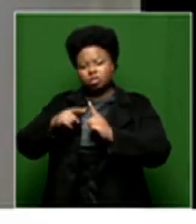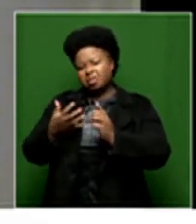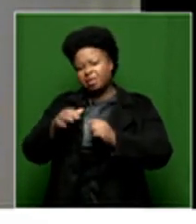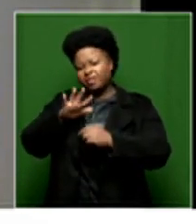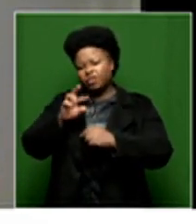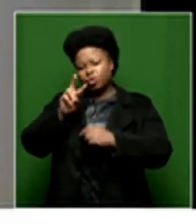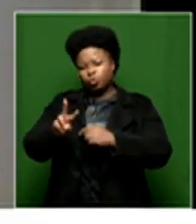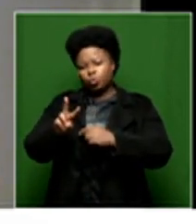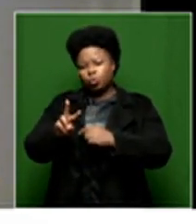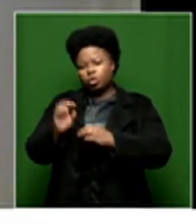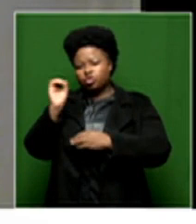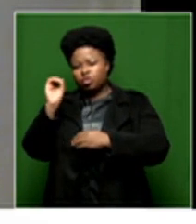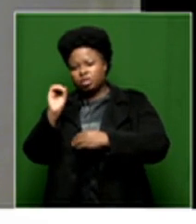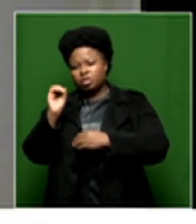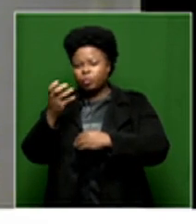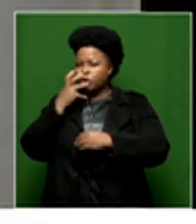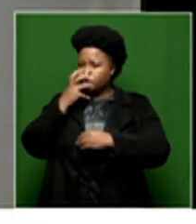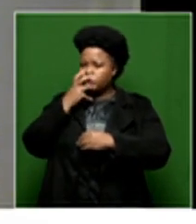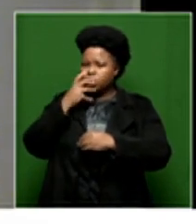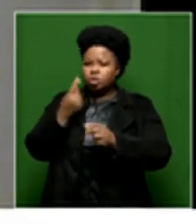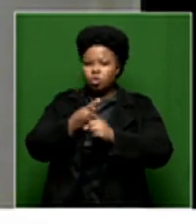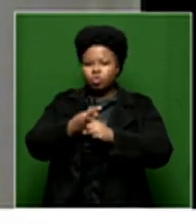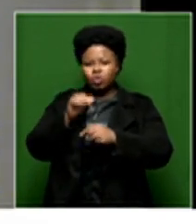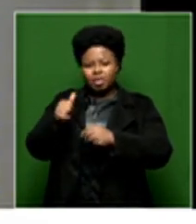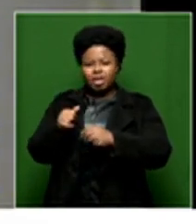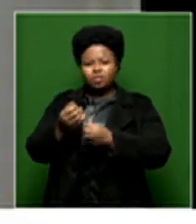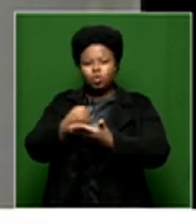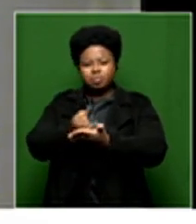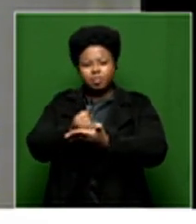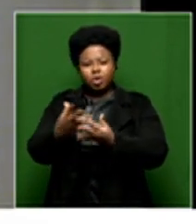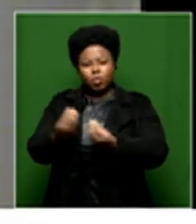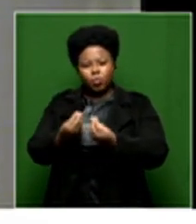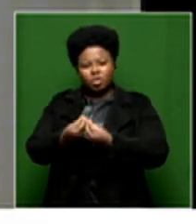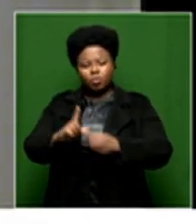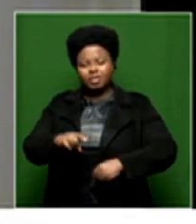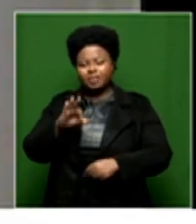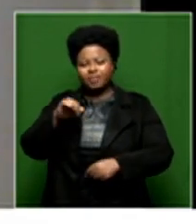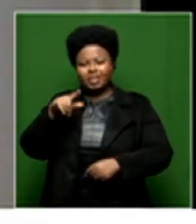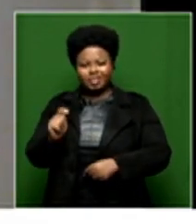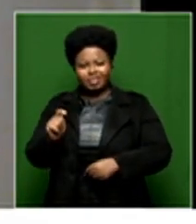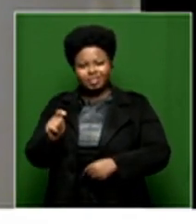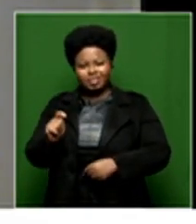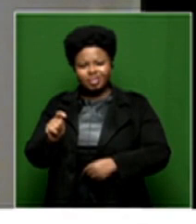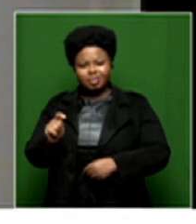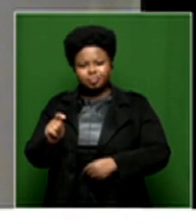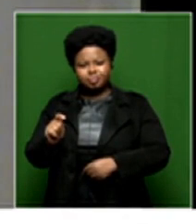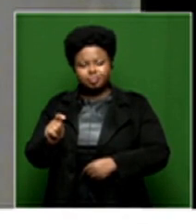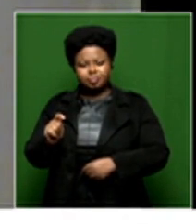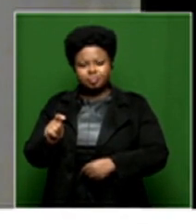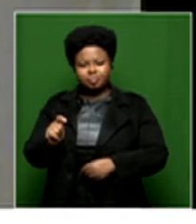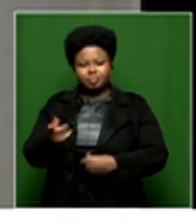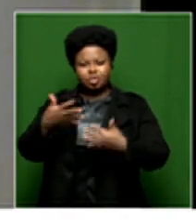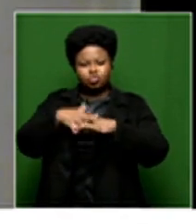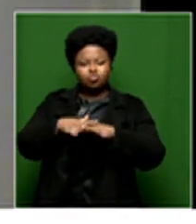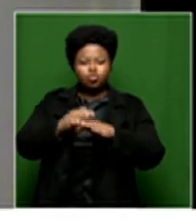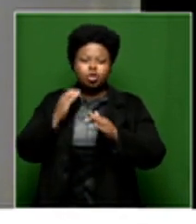degrees. And then you infuse that cannabis with fat compounds such as